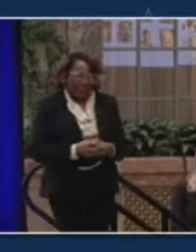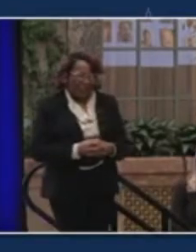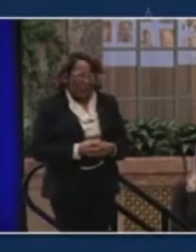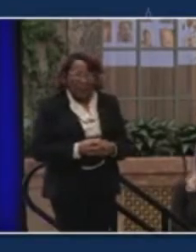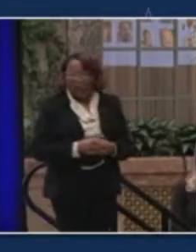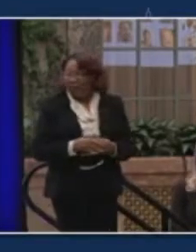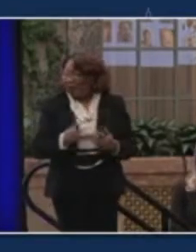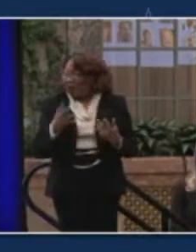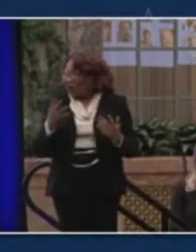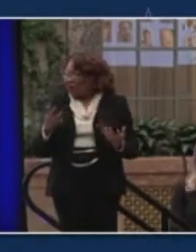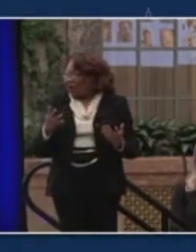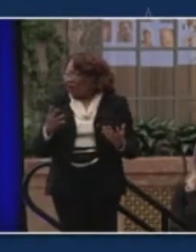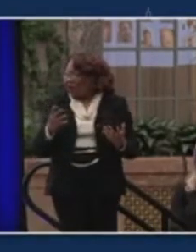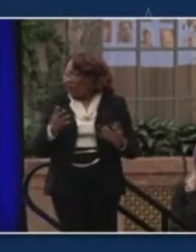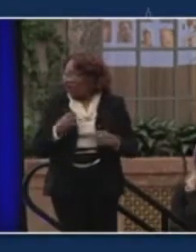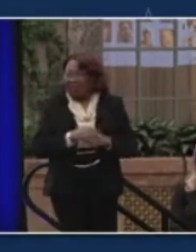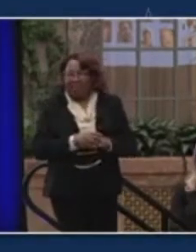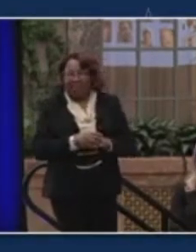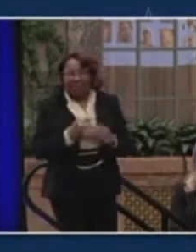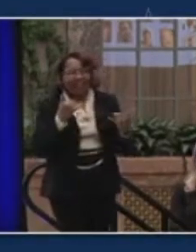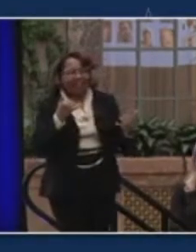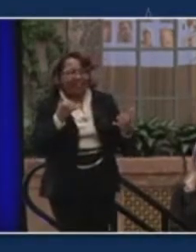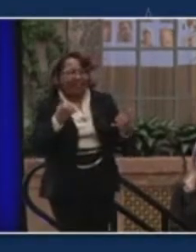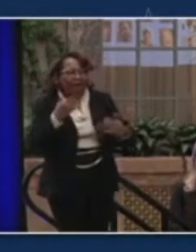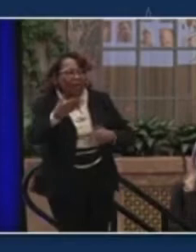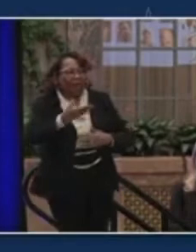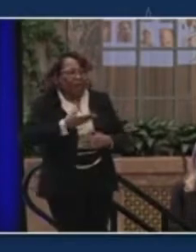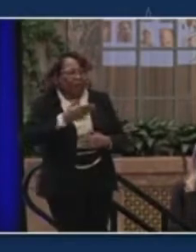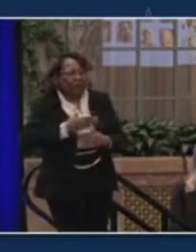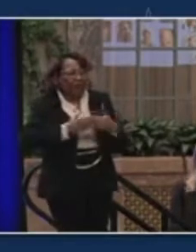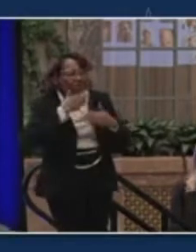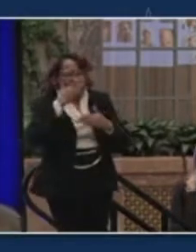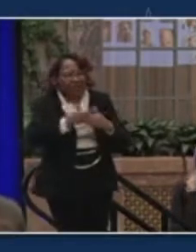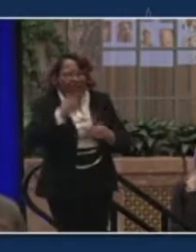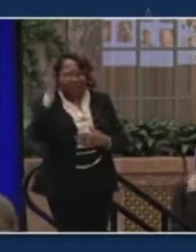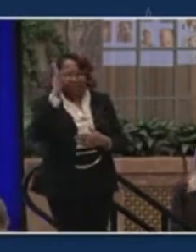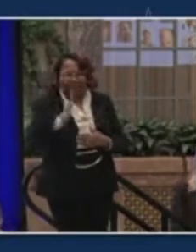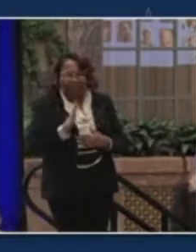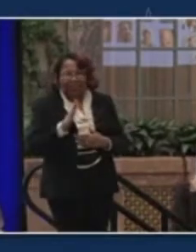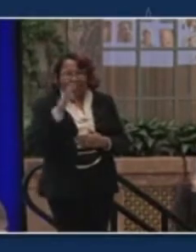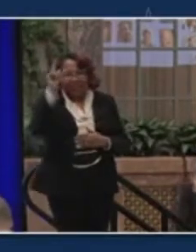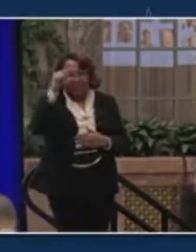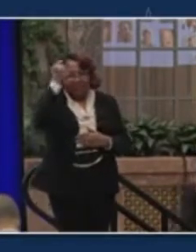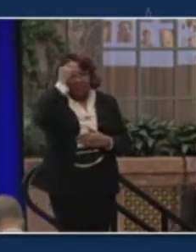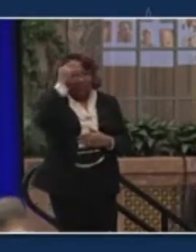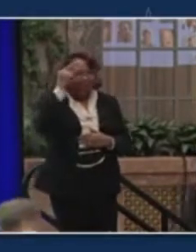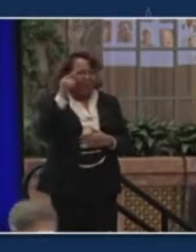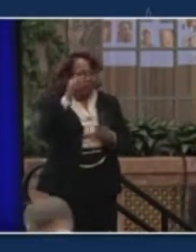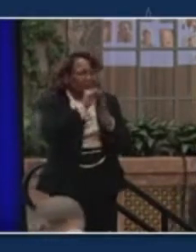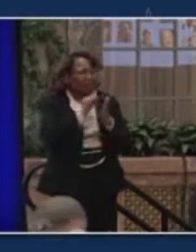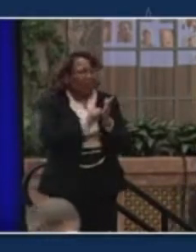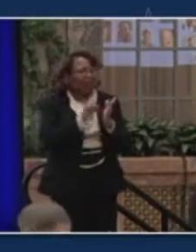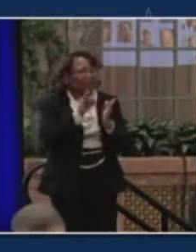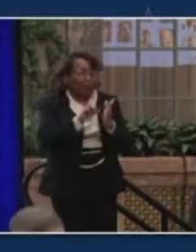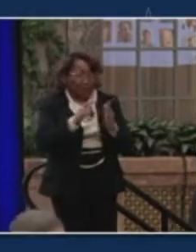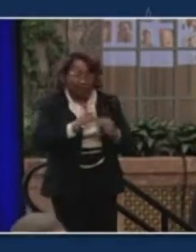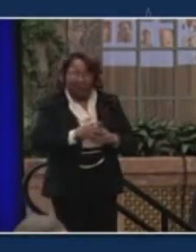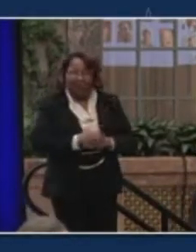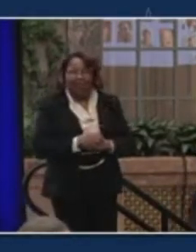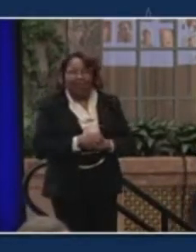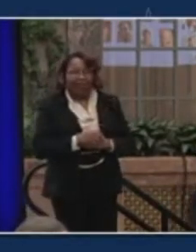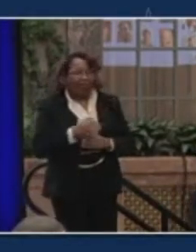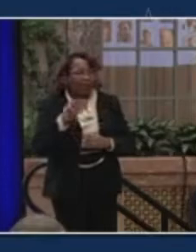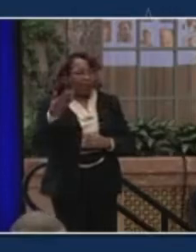And I now have the distinct privilege of introducing our next speaker, the governor of our great state of Illinois. Please